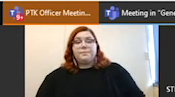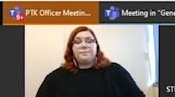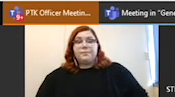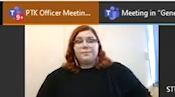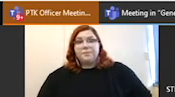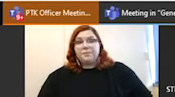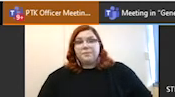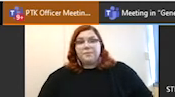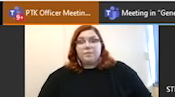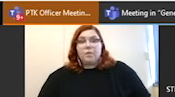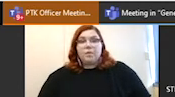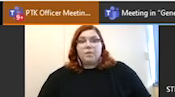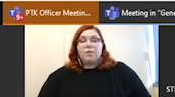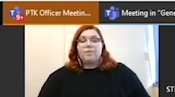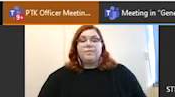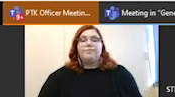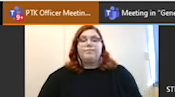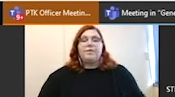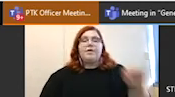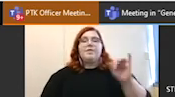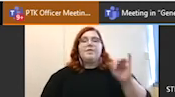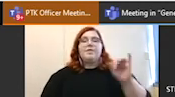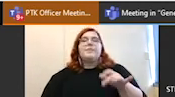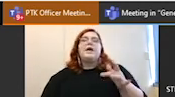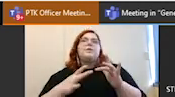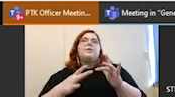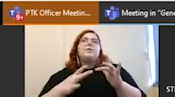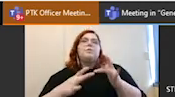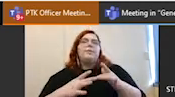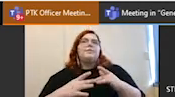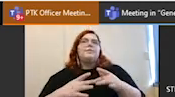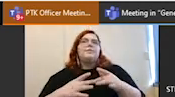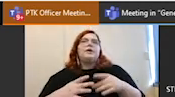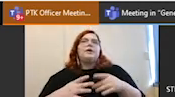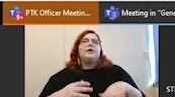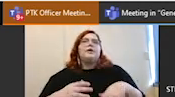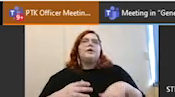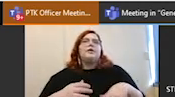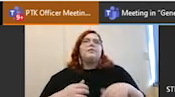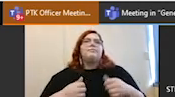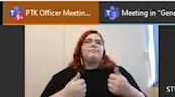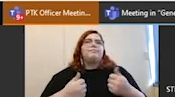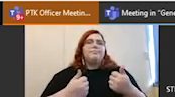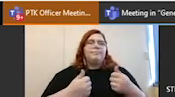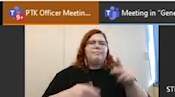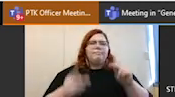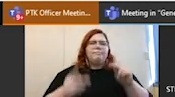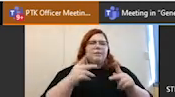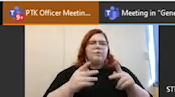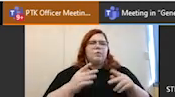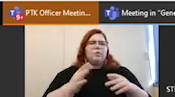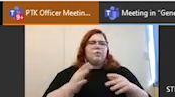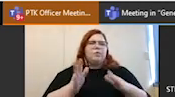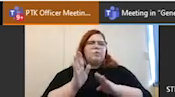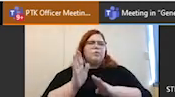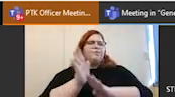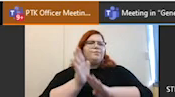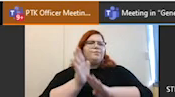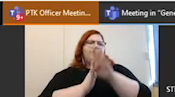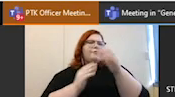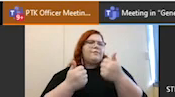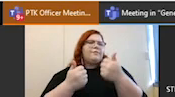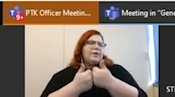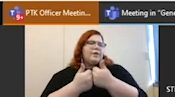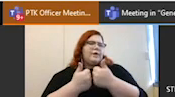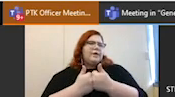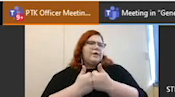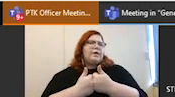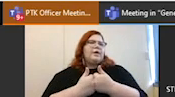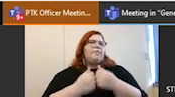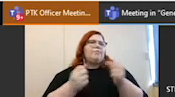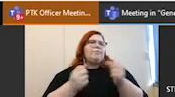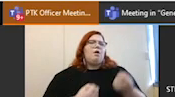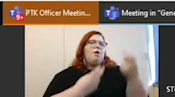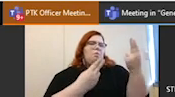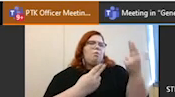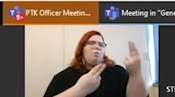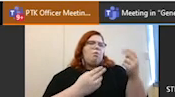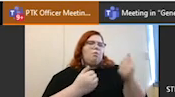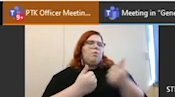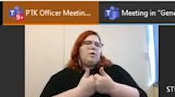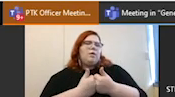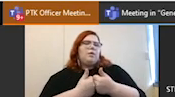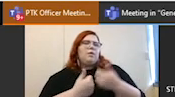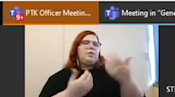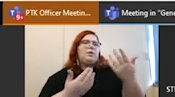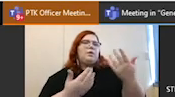And that's a website where game developers upload their stuff. It's mostly for indie games,